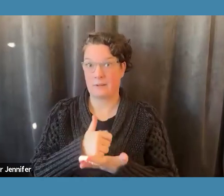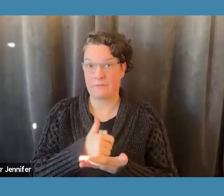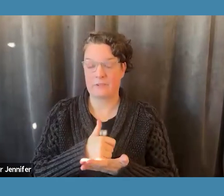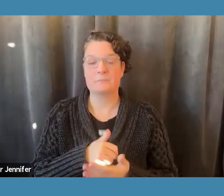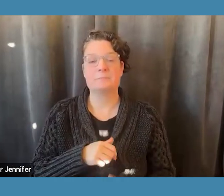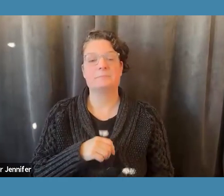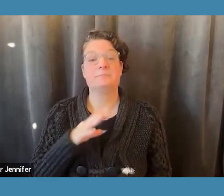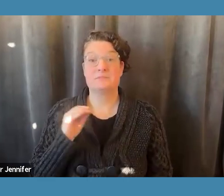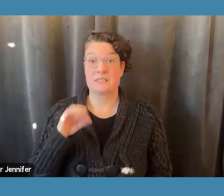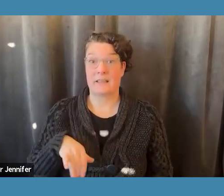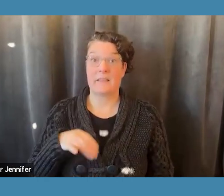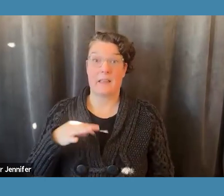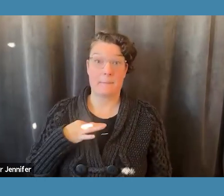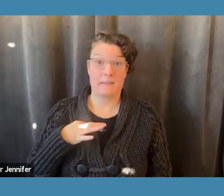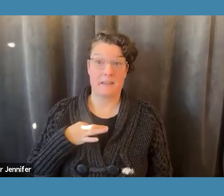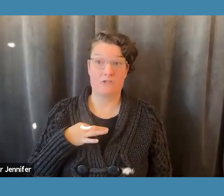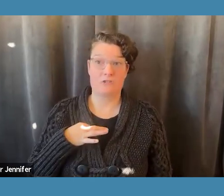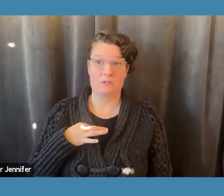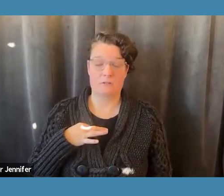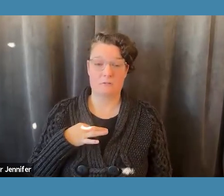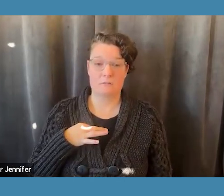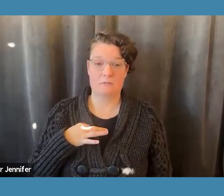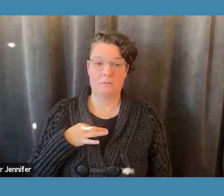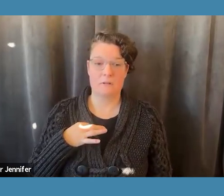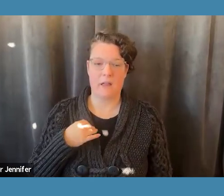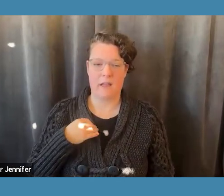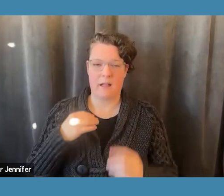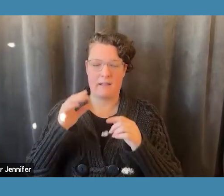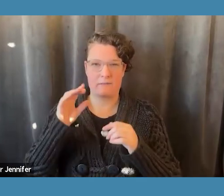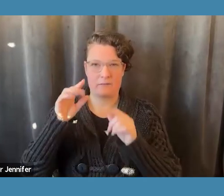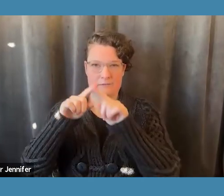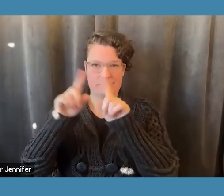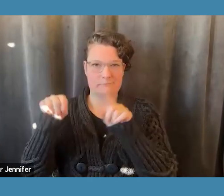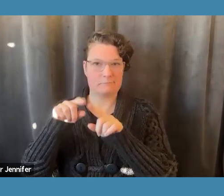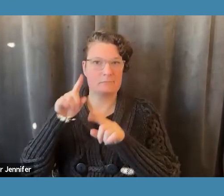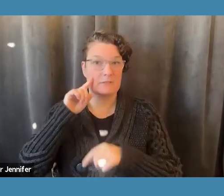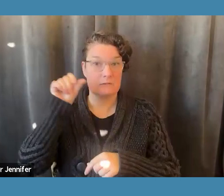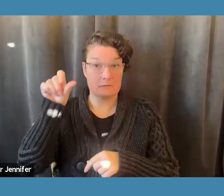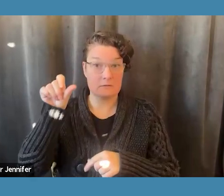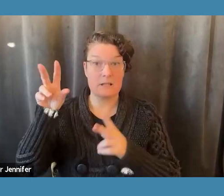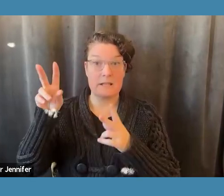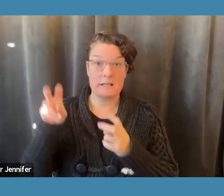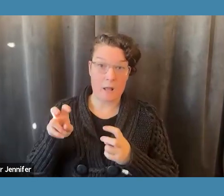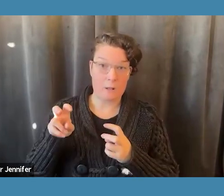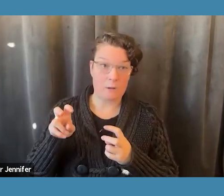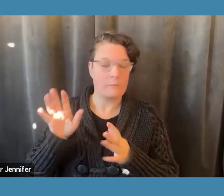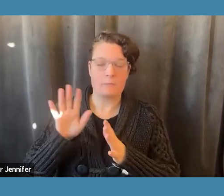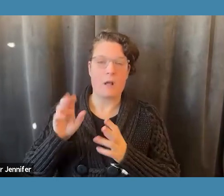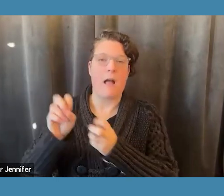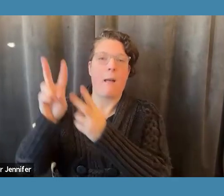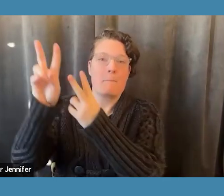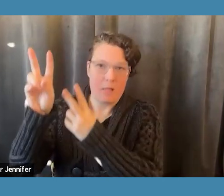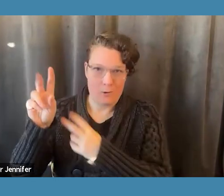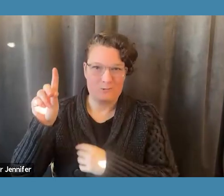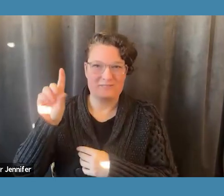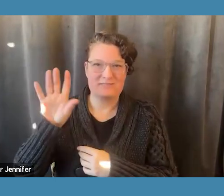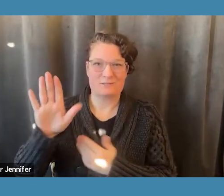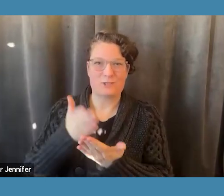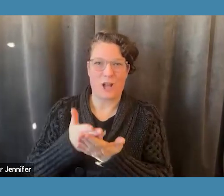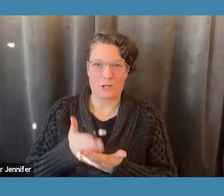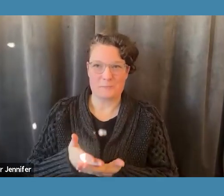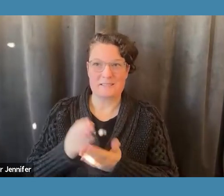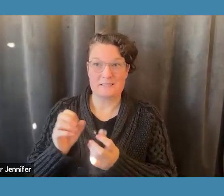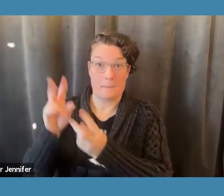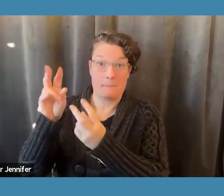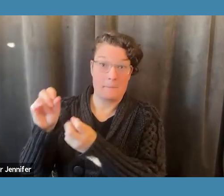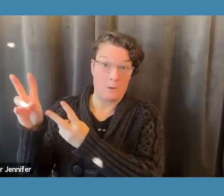online application has a spot where you can download or upload your documentation. So it can go right there